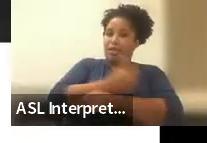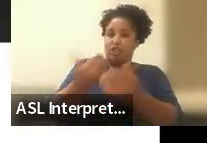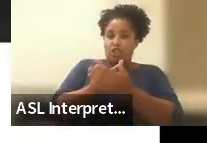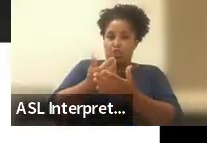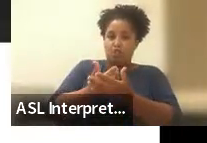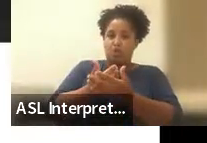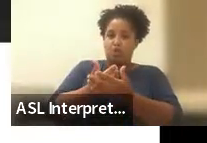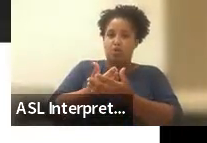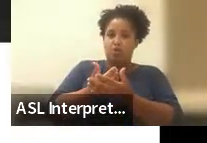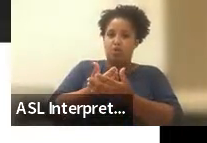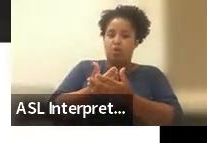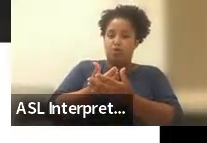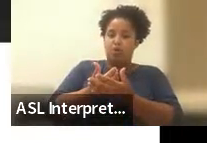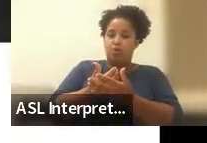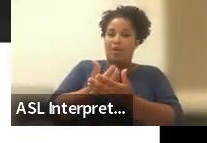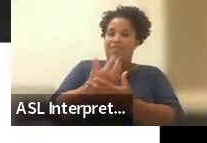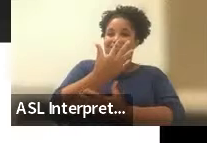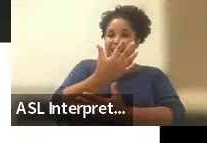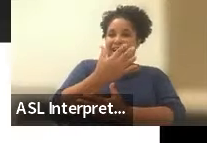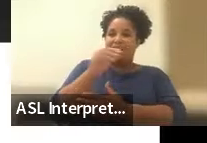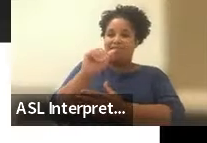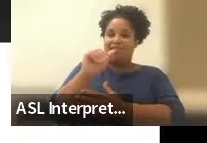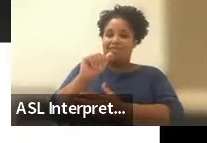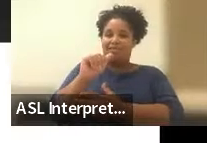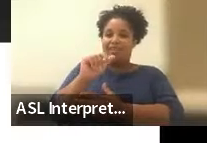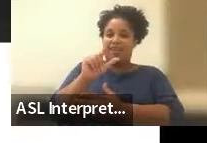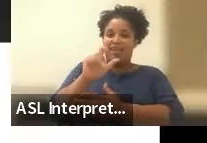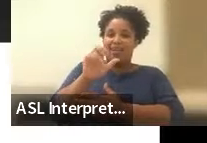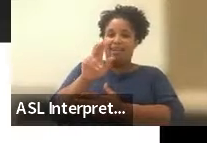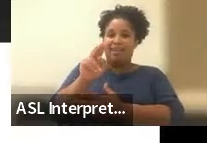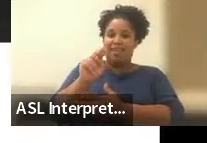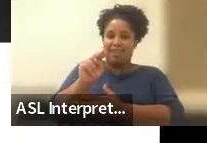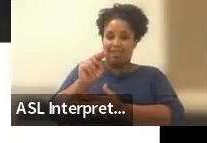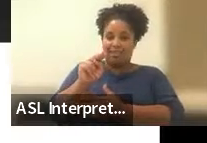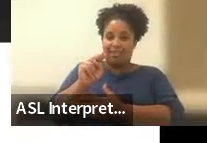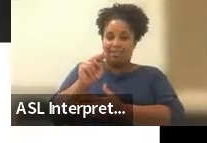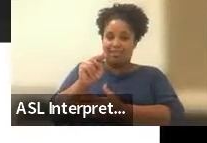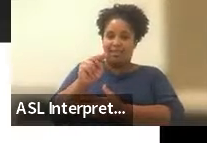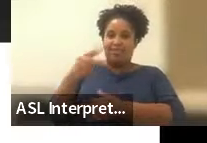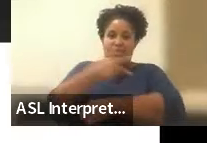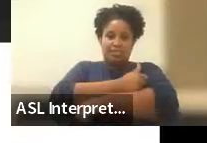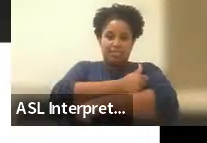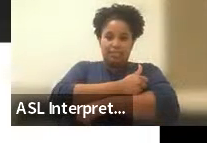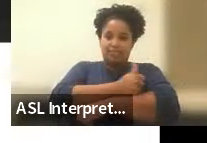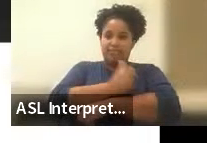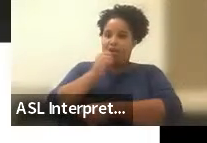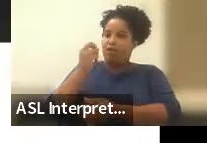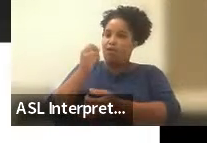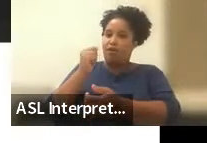yet authorized for those age groups, so they still would get the